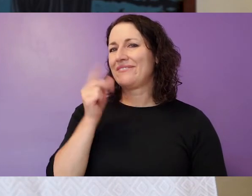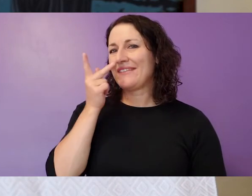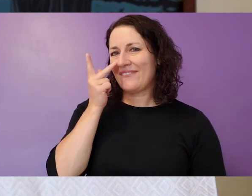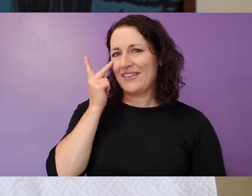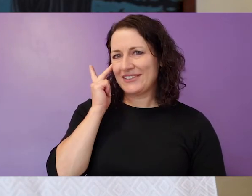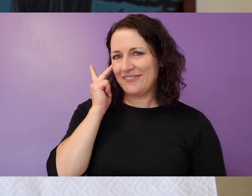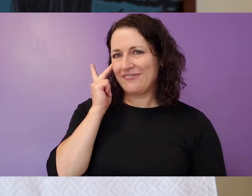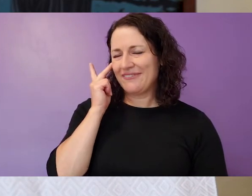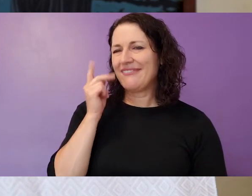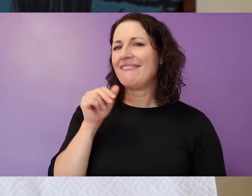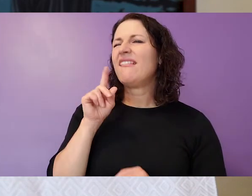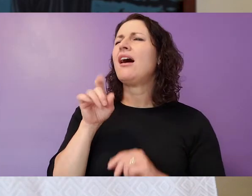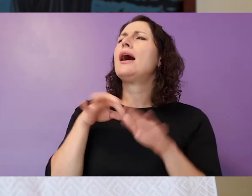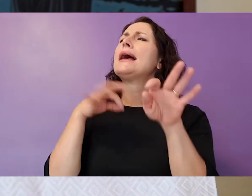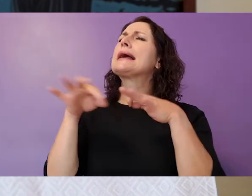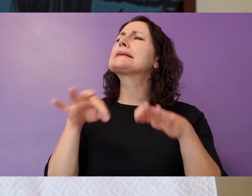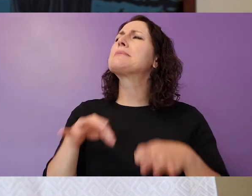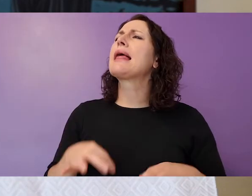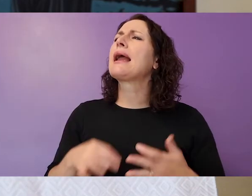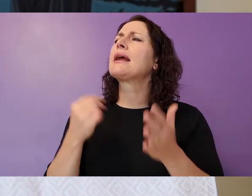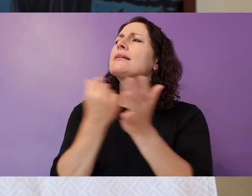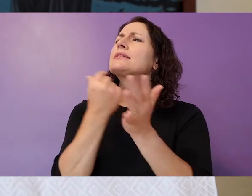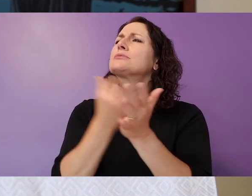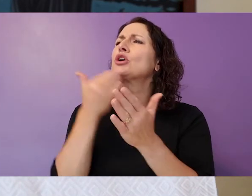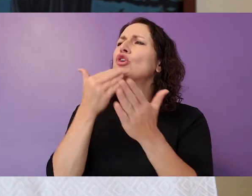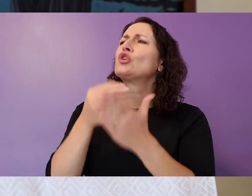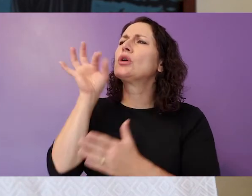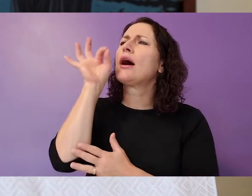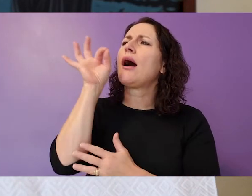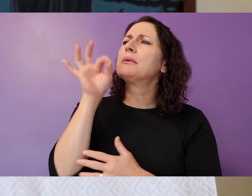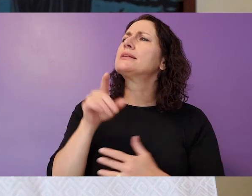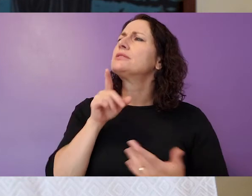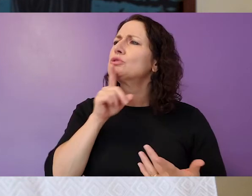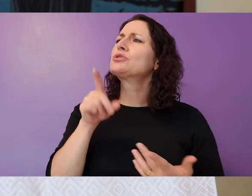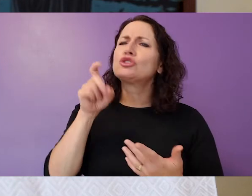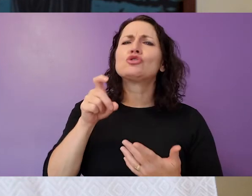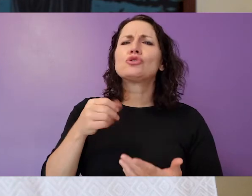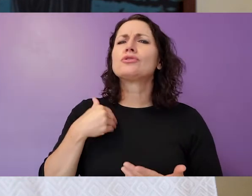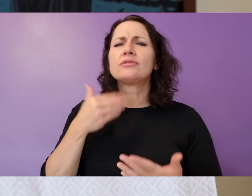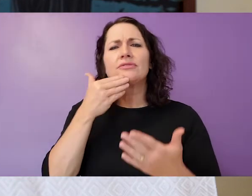to explain the homily. A good homily deserves